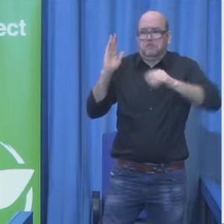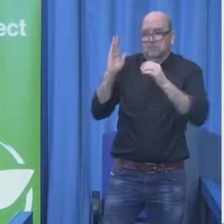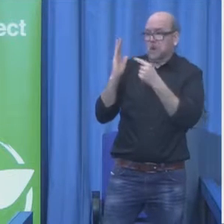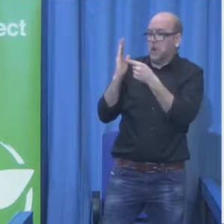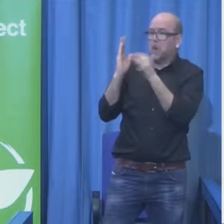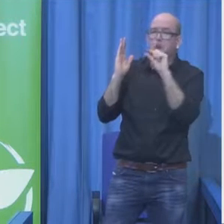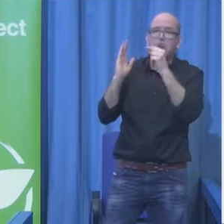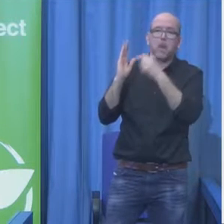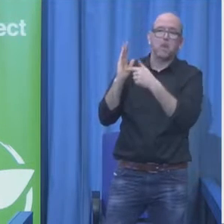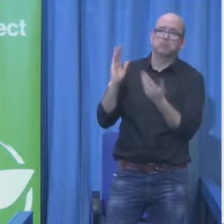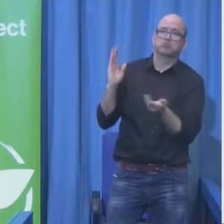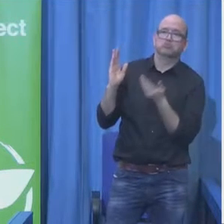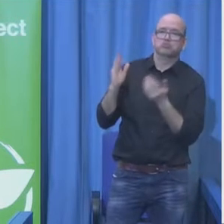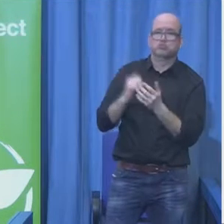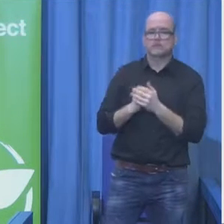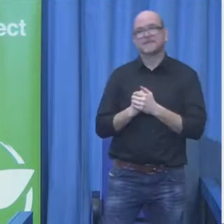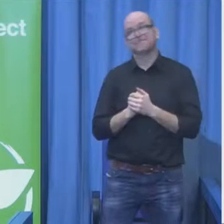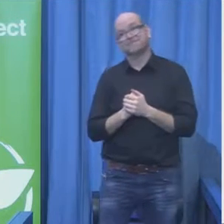which demands that